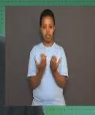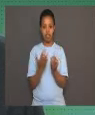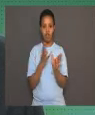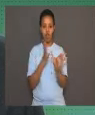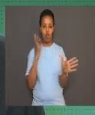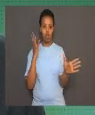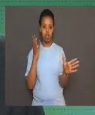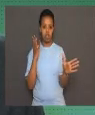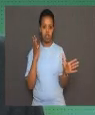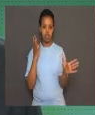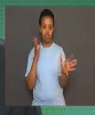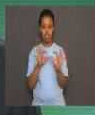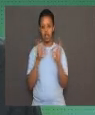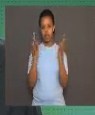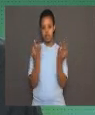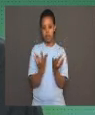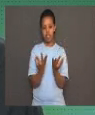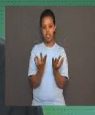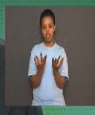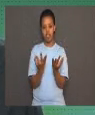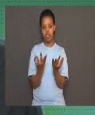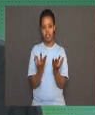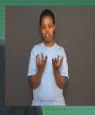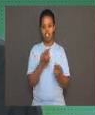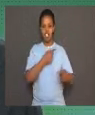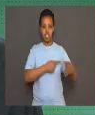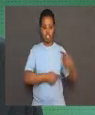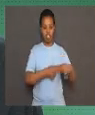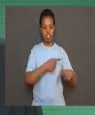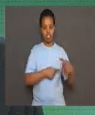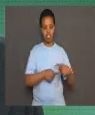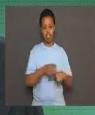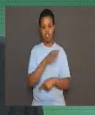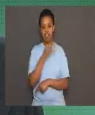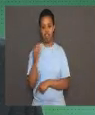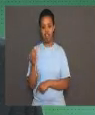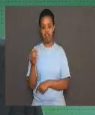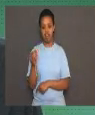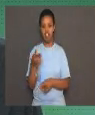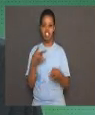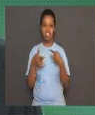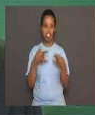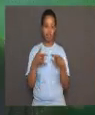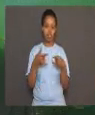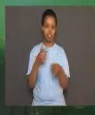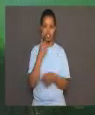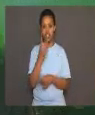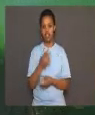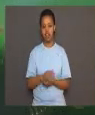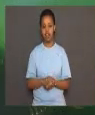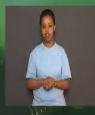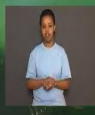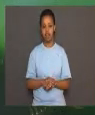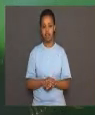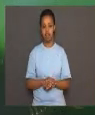order, family, genus, and species.